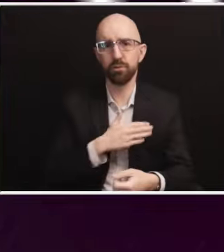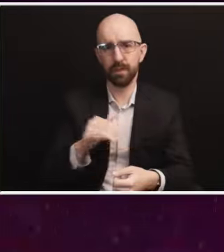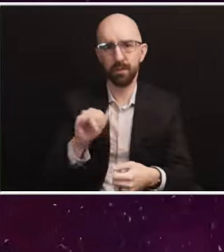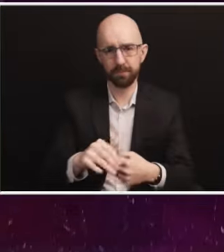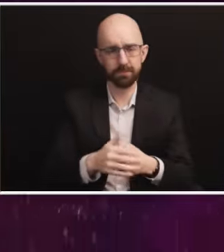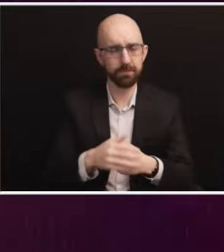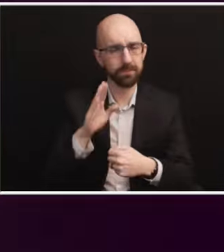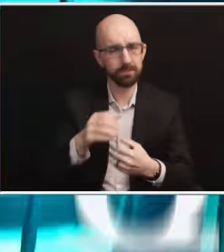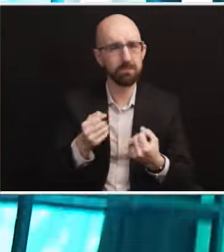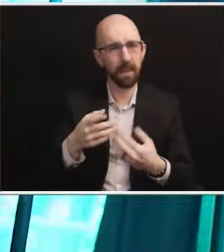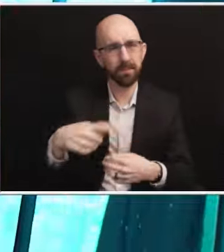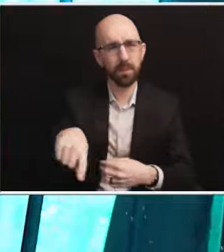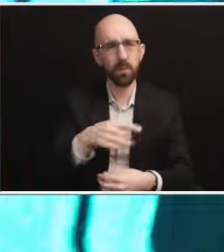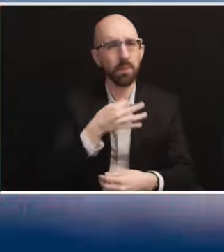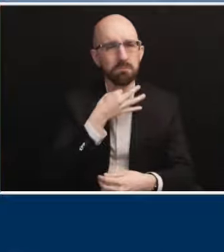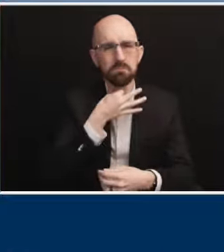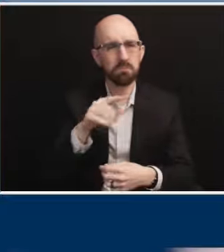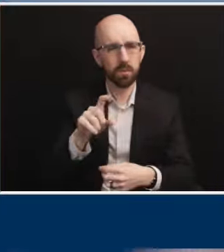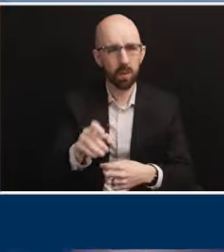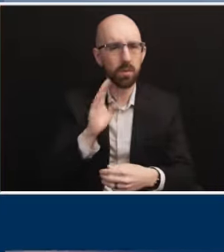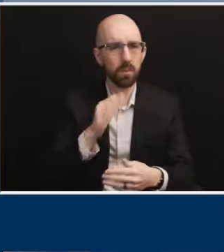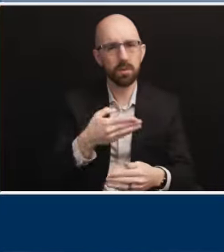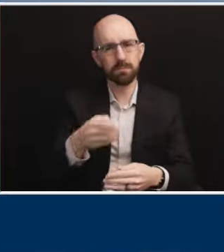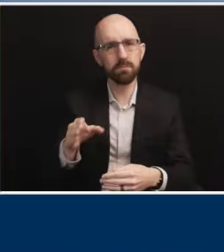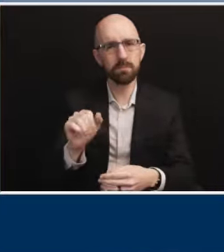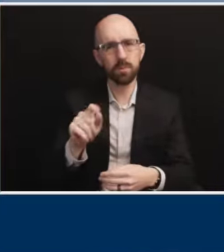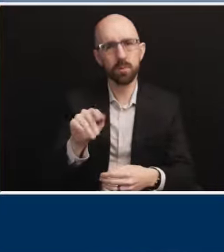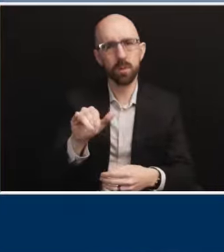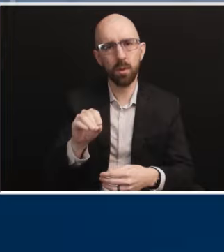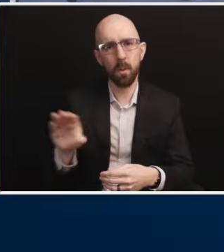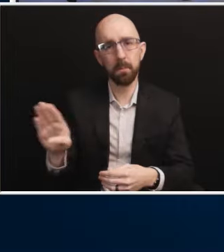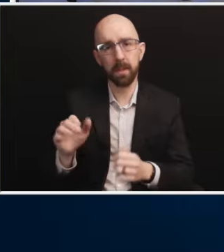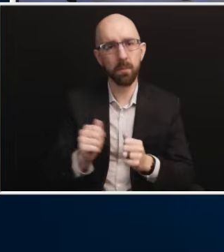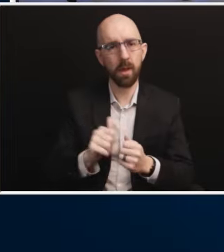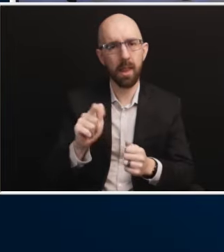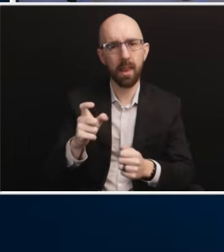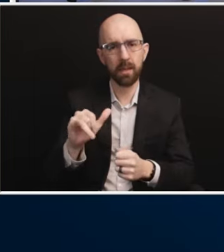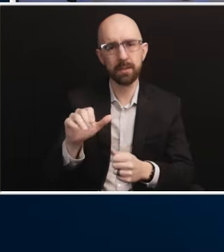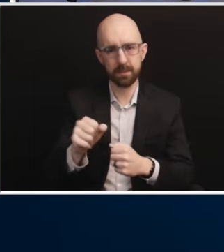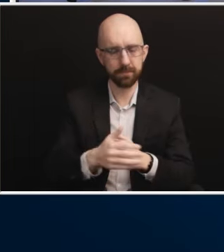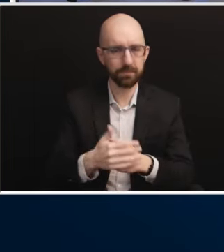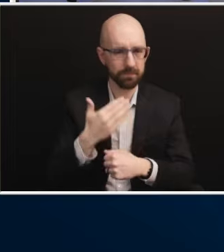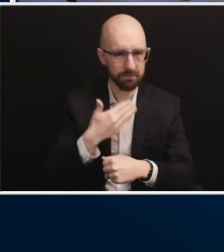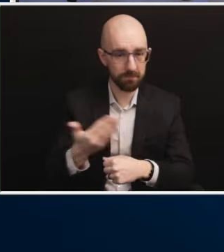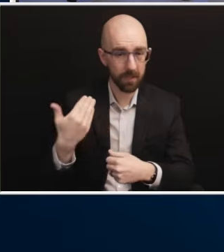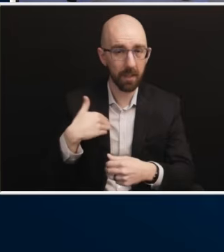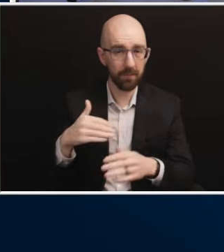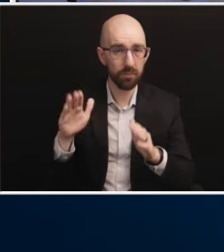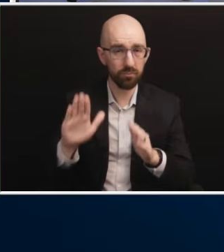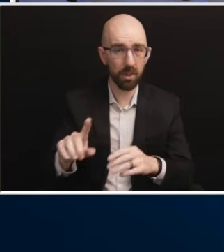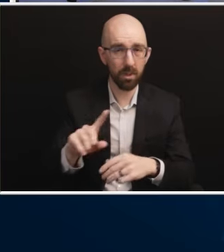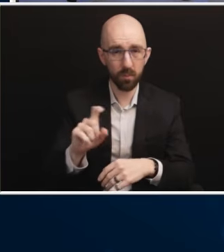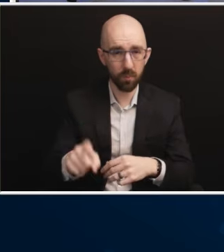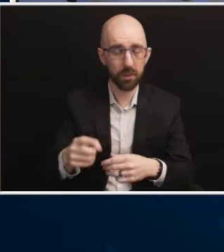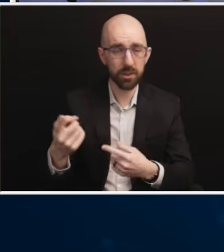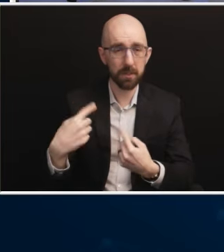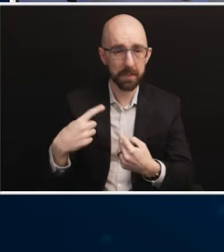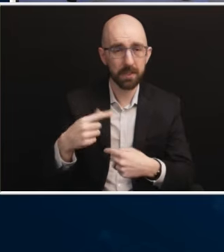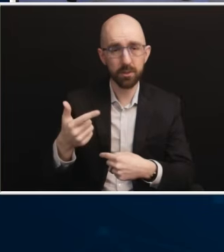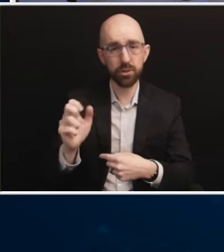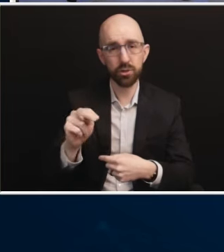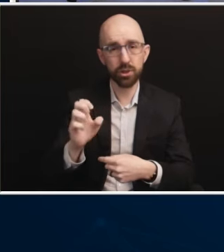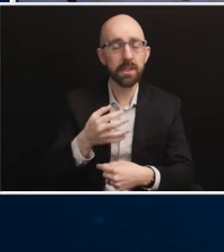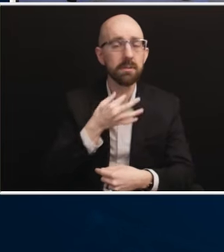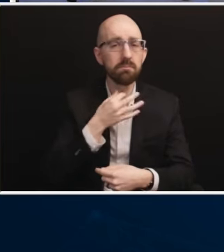have questions, so let's head to Studio B with Alexis. Good morning. We have some great questions coming in. Jean wants to know,